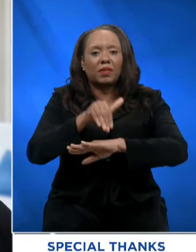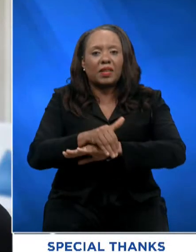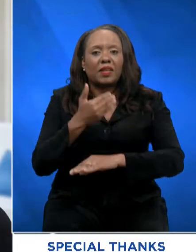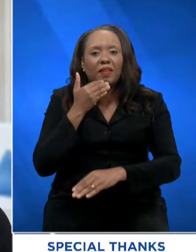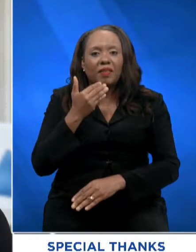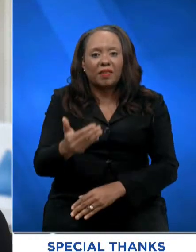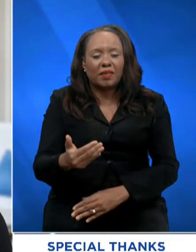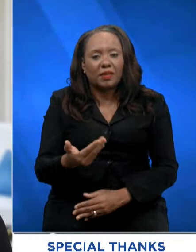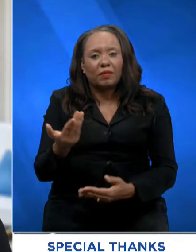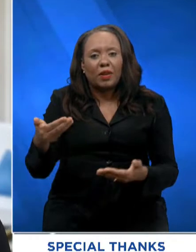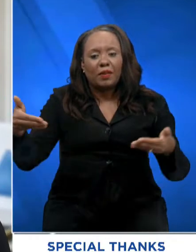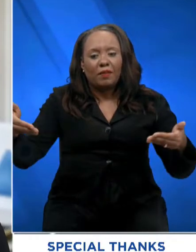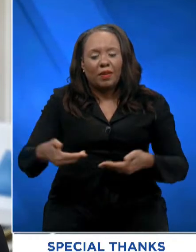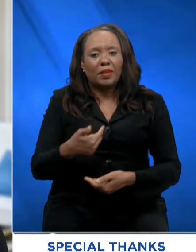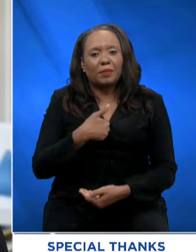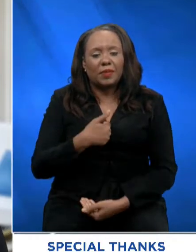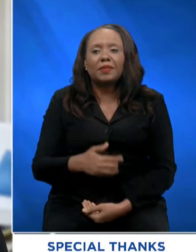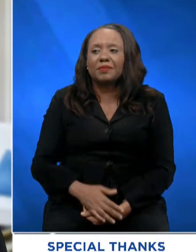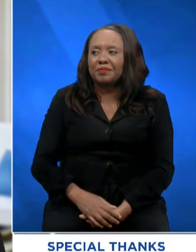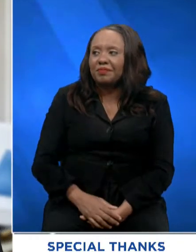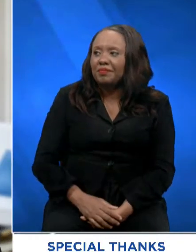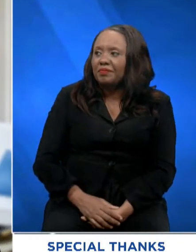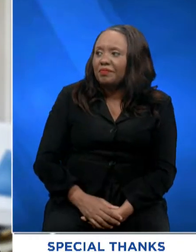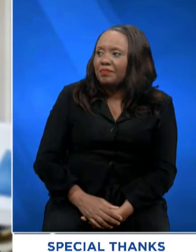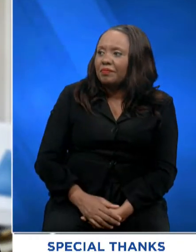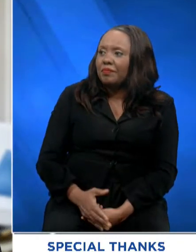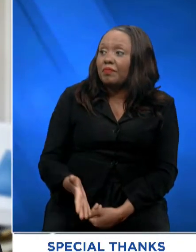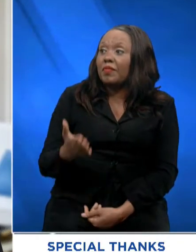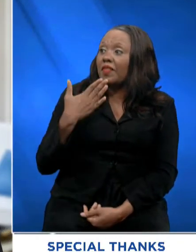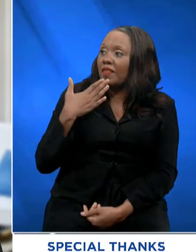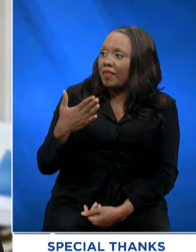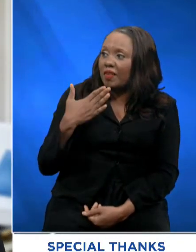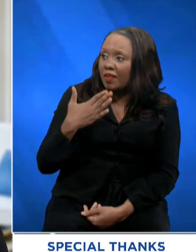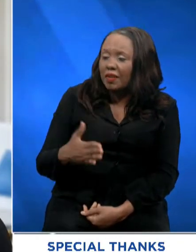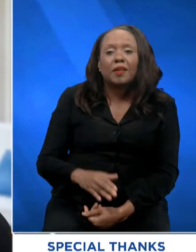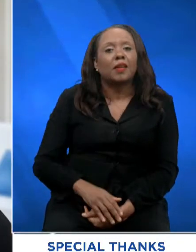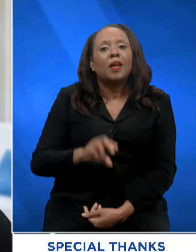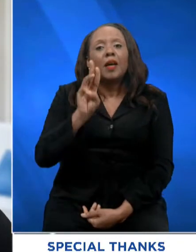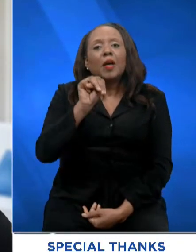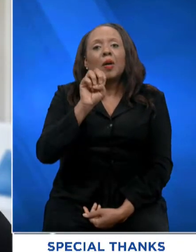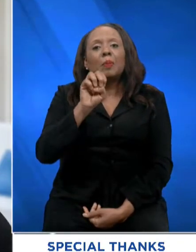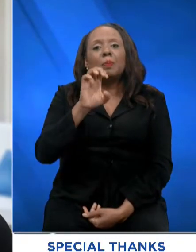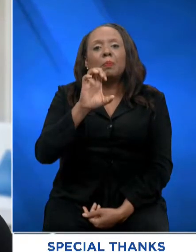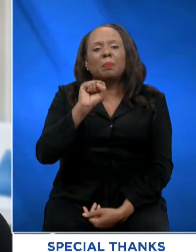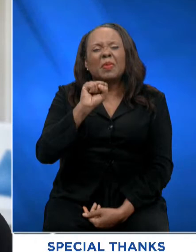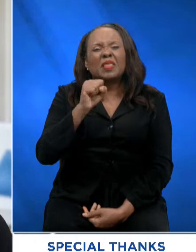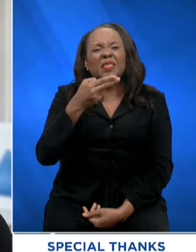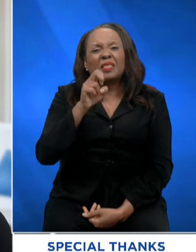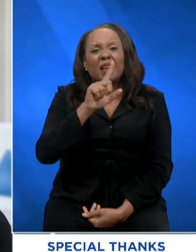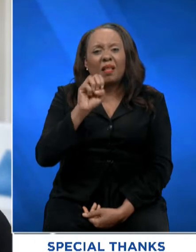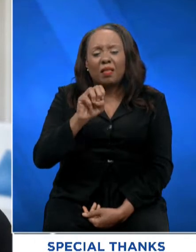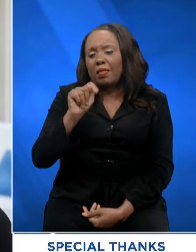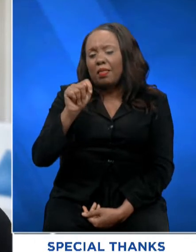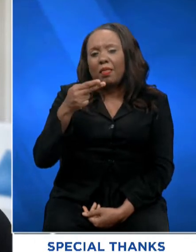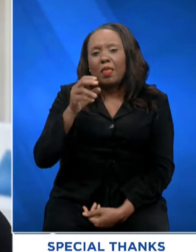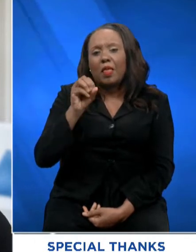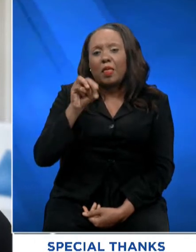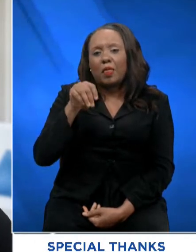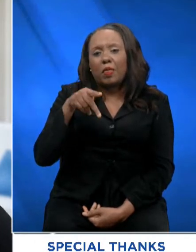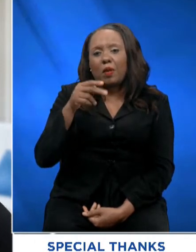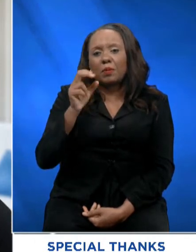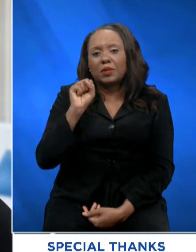very much for having me. Thank you. Thank you so much. Michelle Thompson, thank you also to Pedro Belgrave. Thank you to our